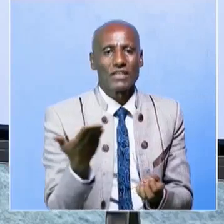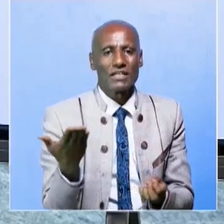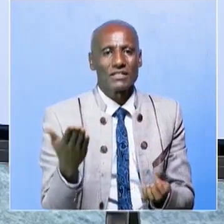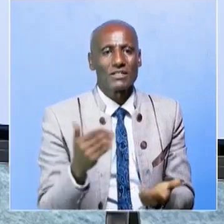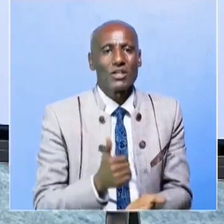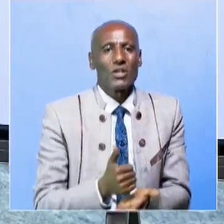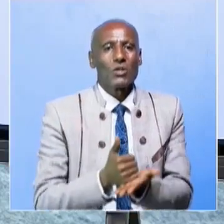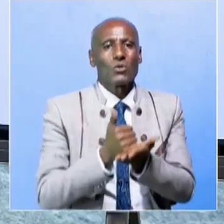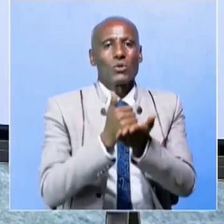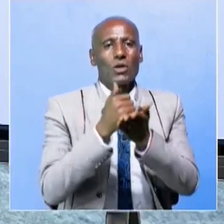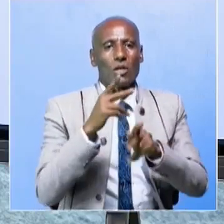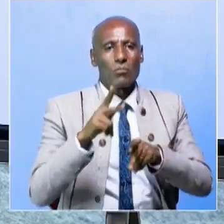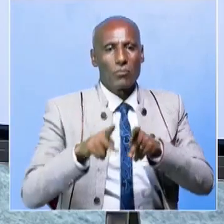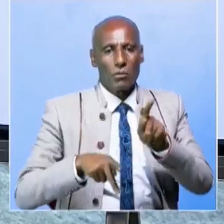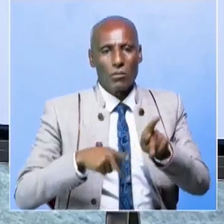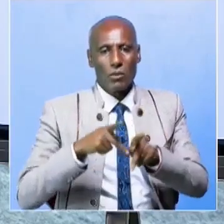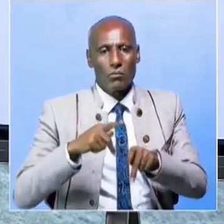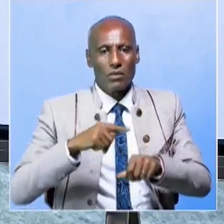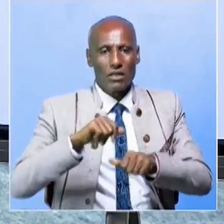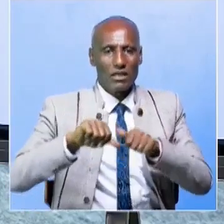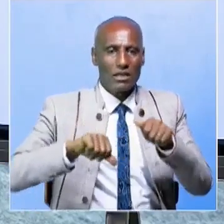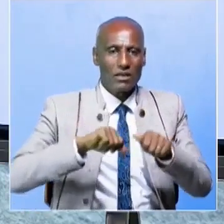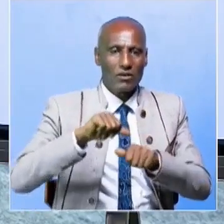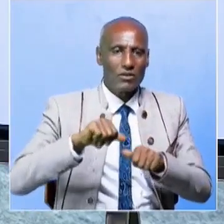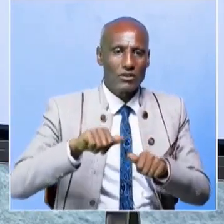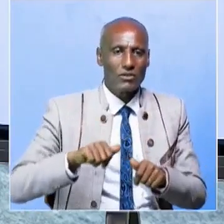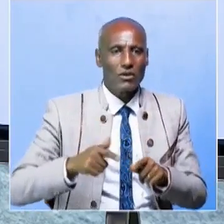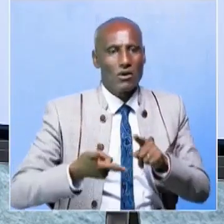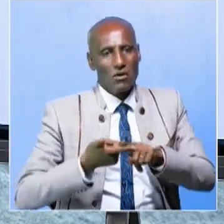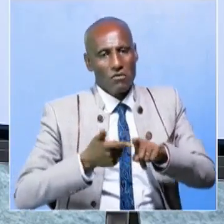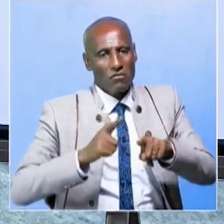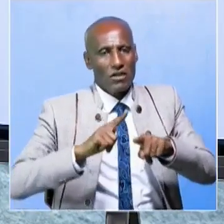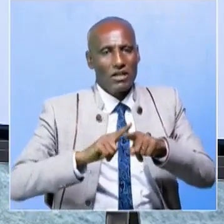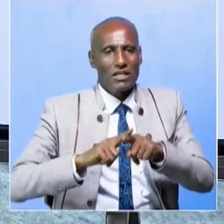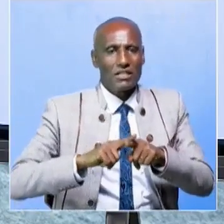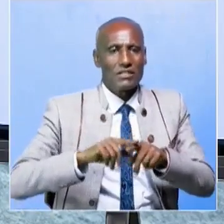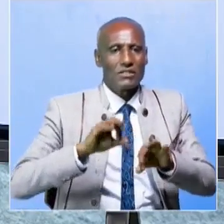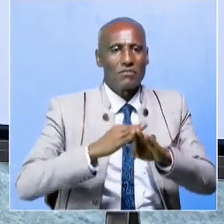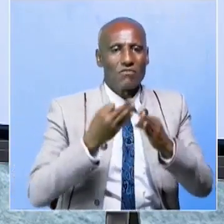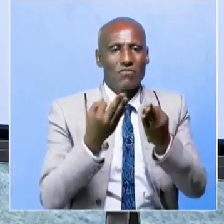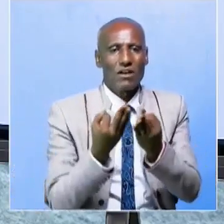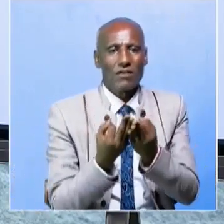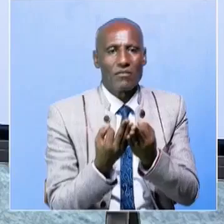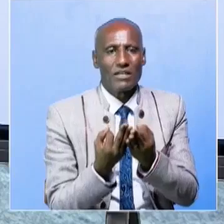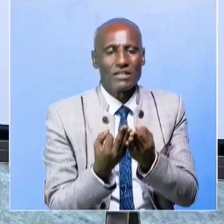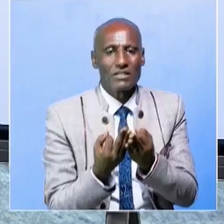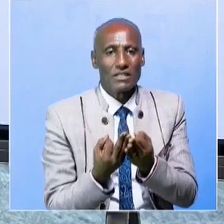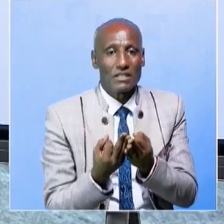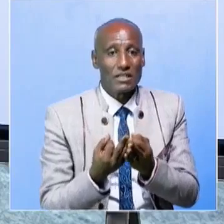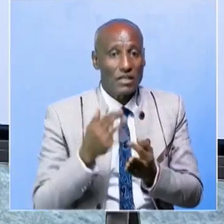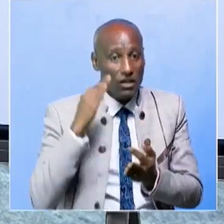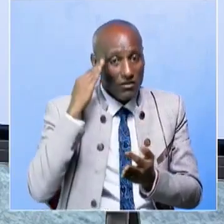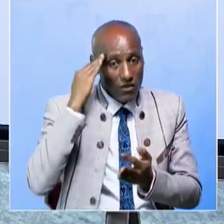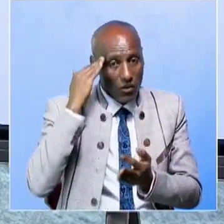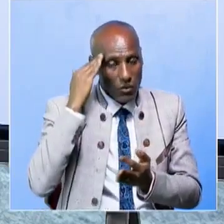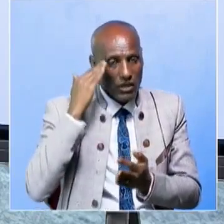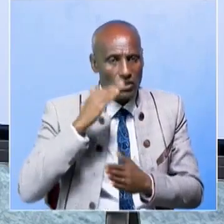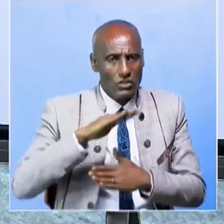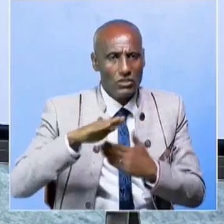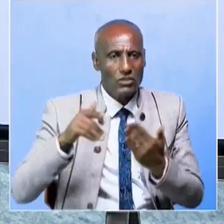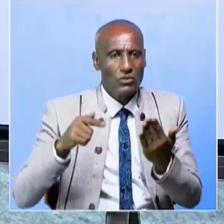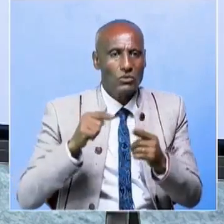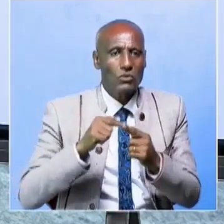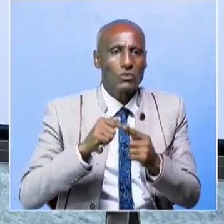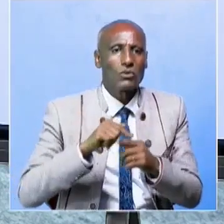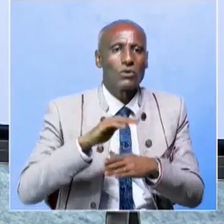people who are around you, your friends, your family, and also give awareness to your friends and family of how